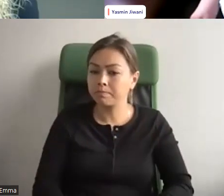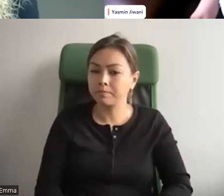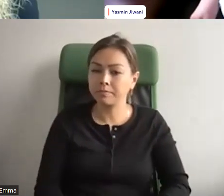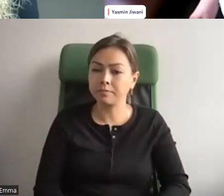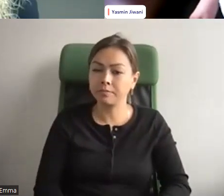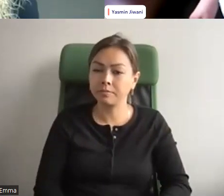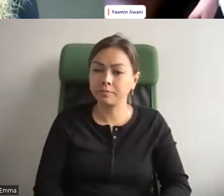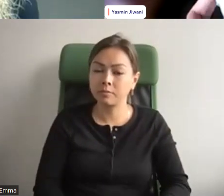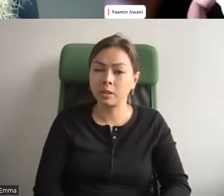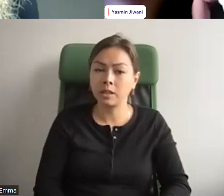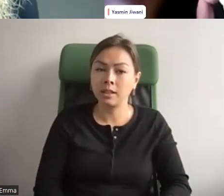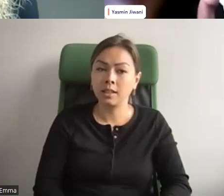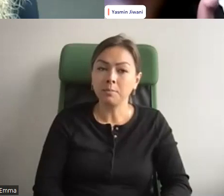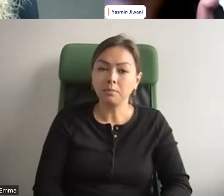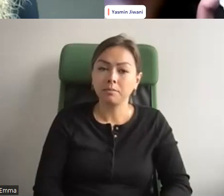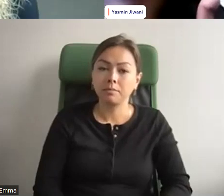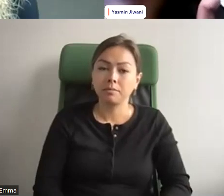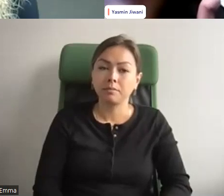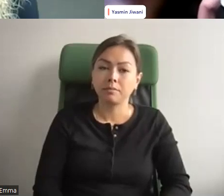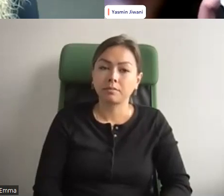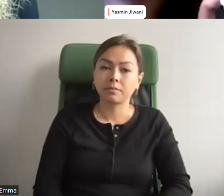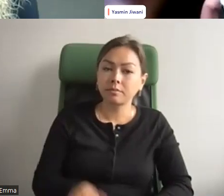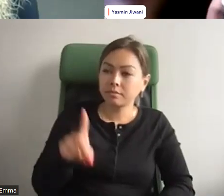Yasmin, I couldn't tell if you're reaching for the mouse to unmute.